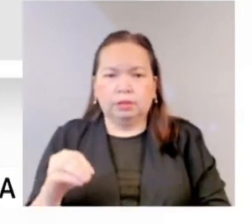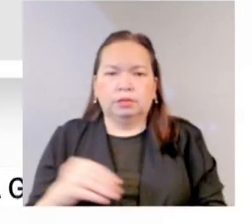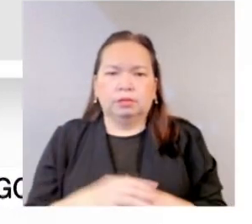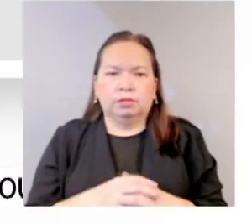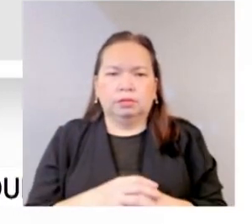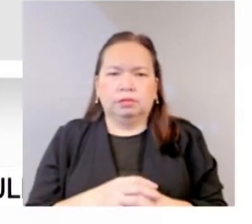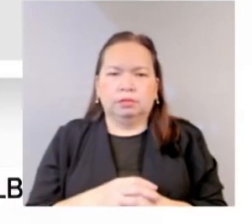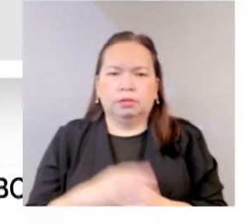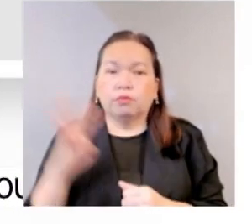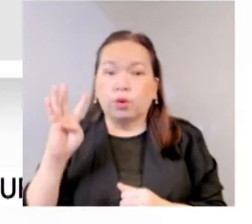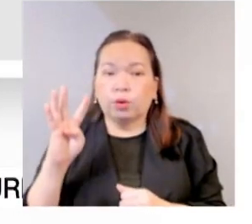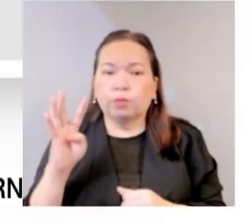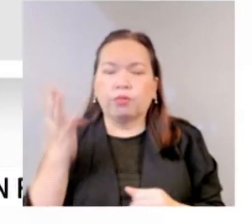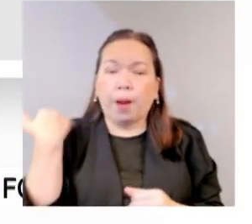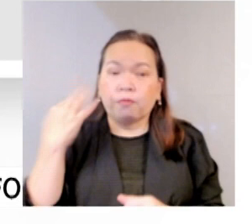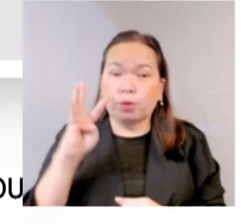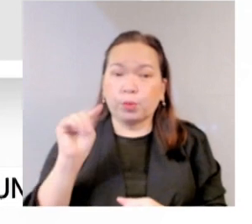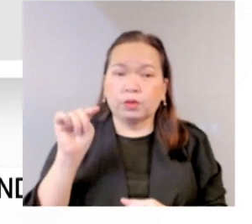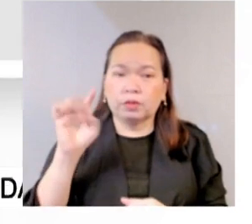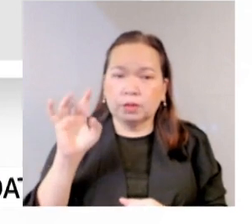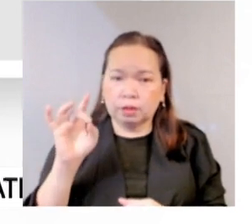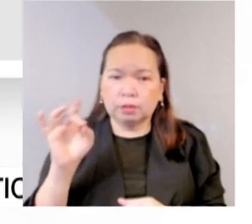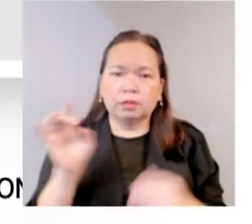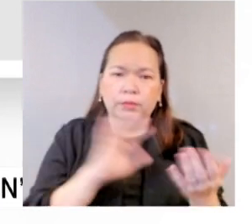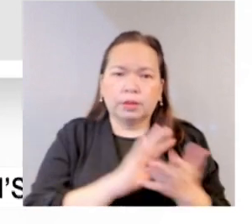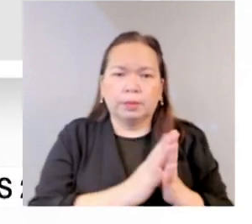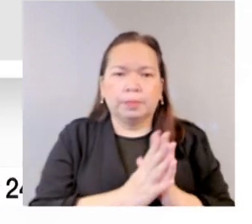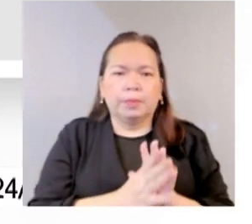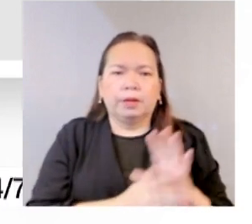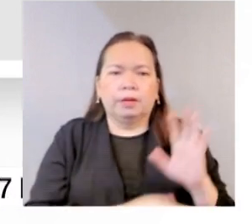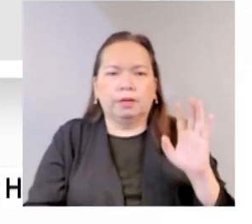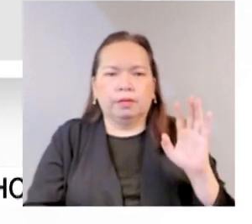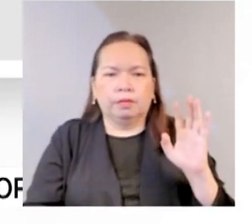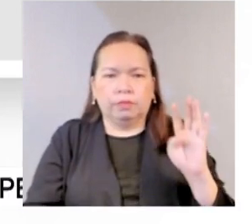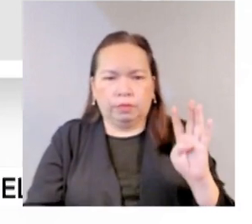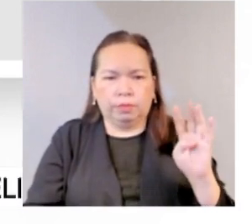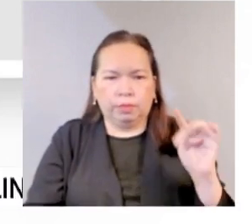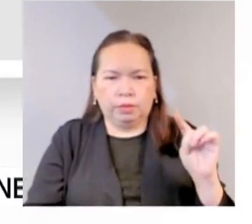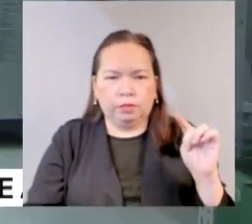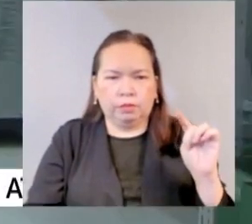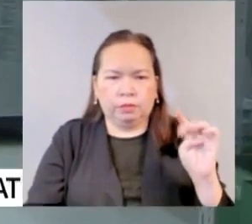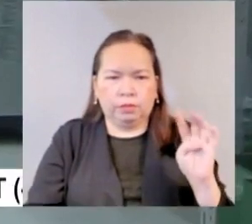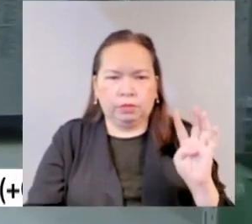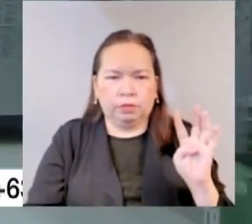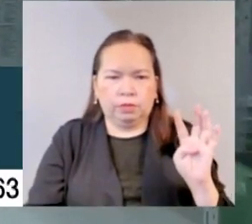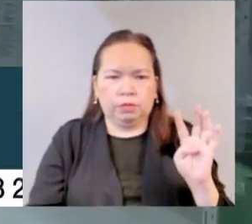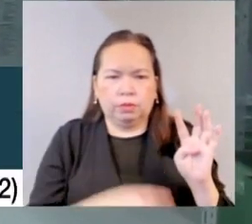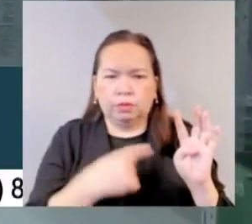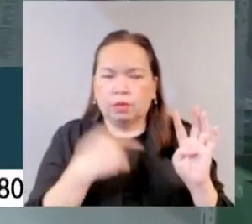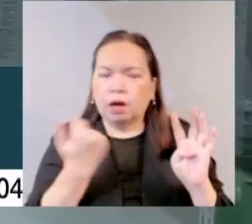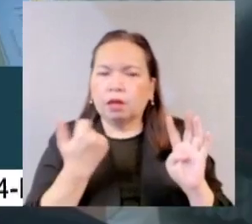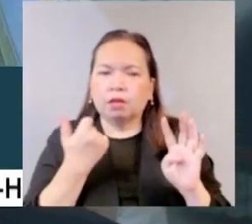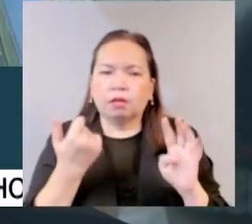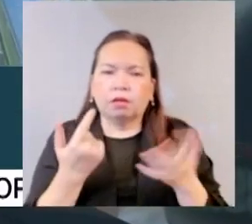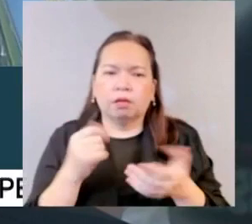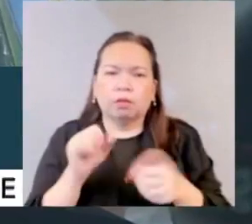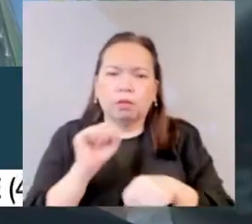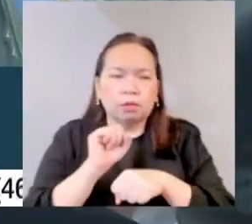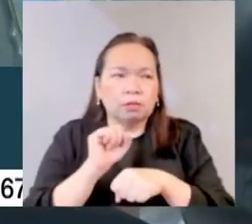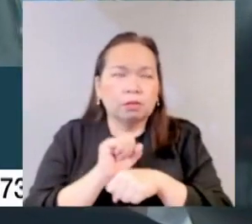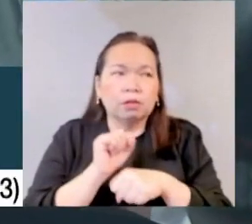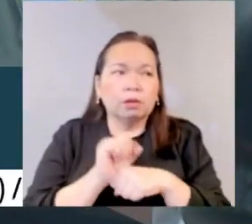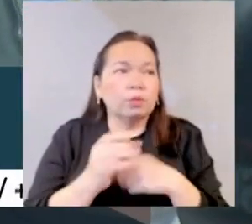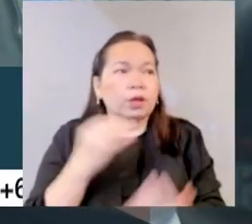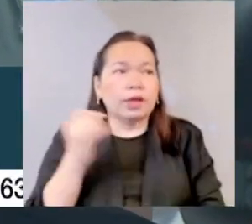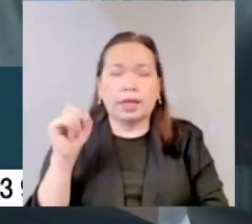million. The underemployment rate also fell to 11.7% in August. Month on month, the industries that added the most